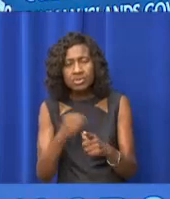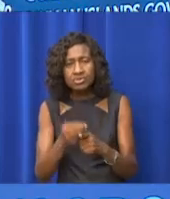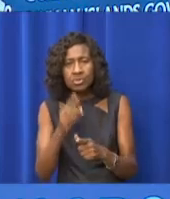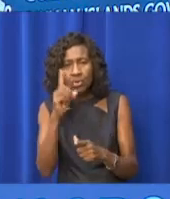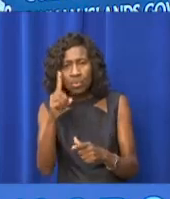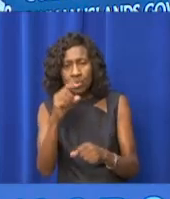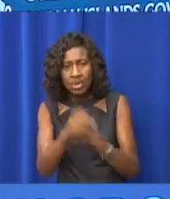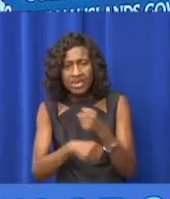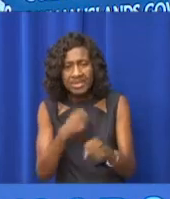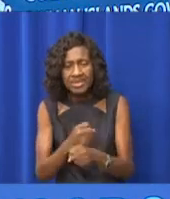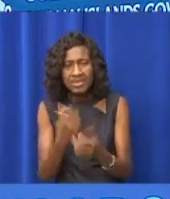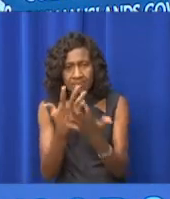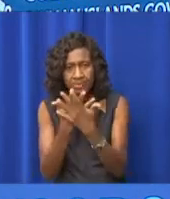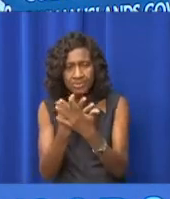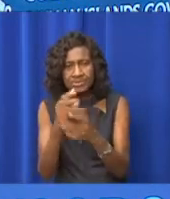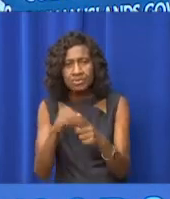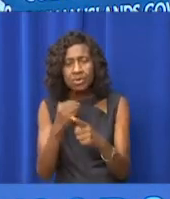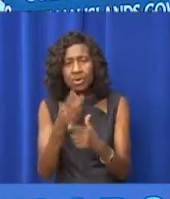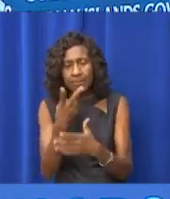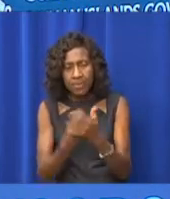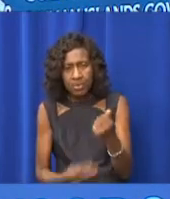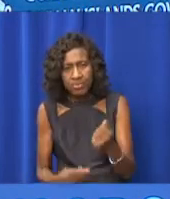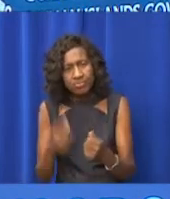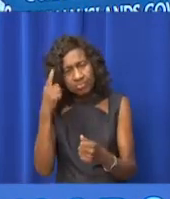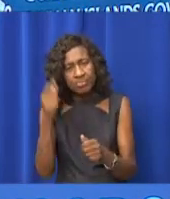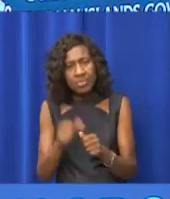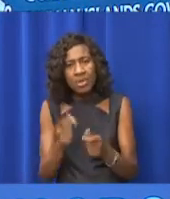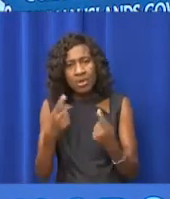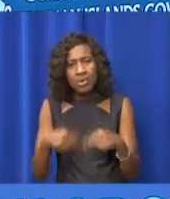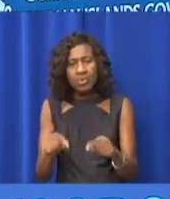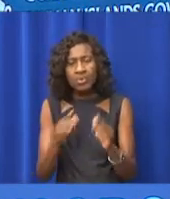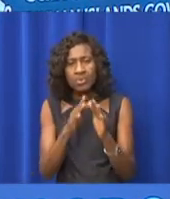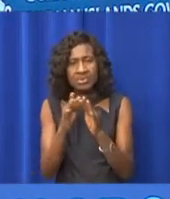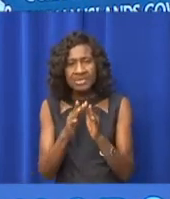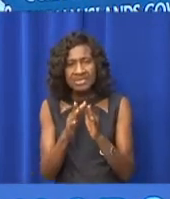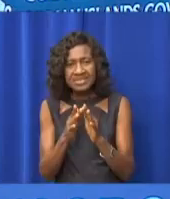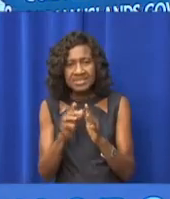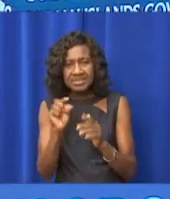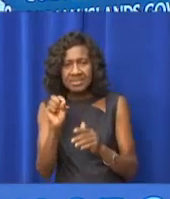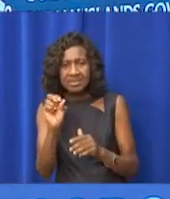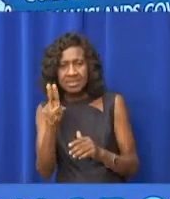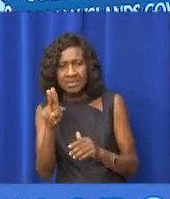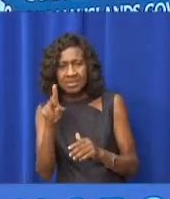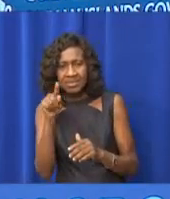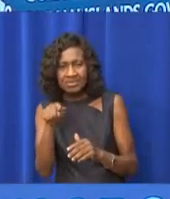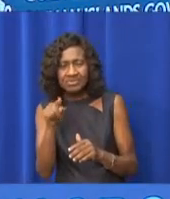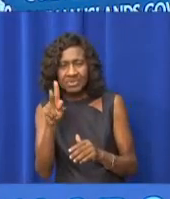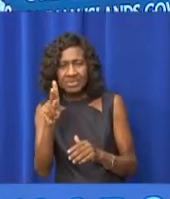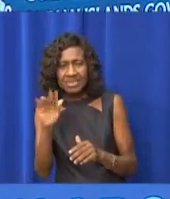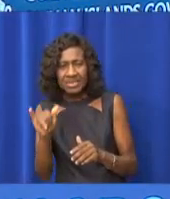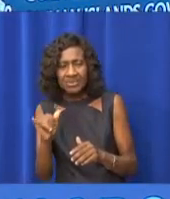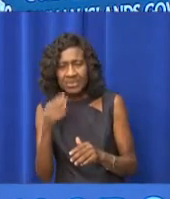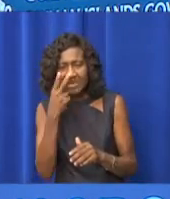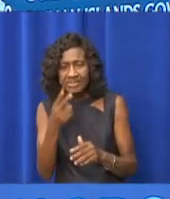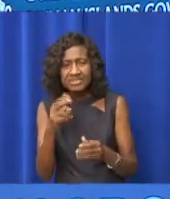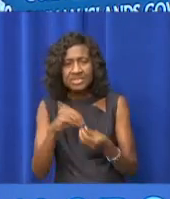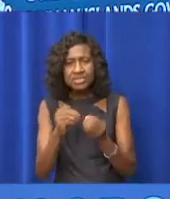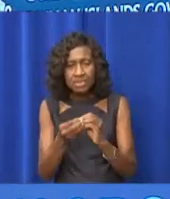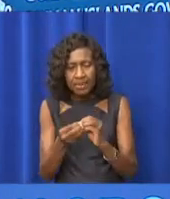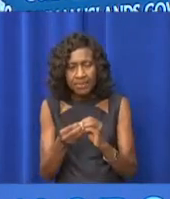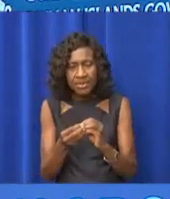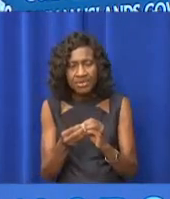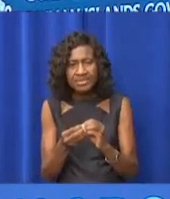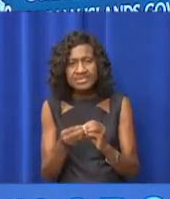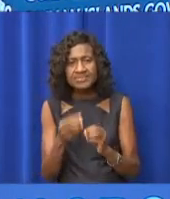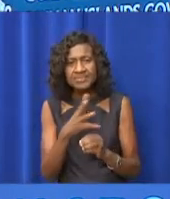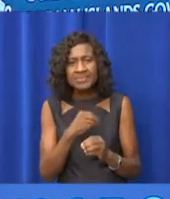or both. A reminder to go online to gov.ky, where you can view the dashboard with the latest coronavirus figures. Also for